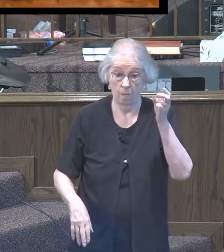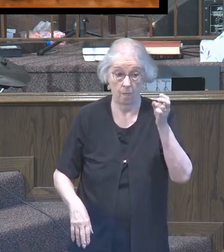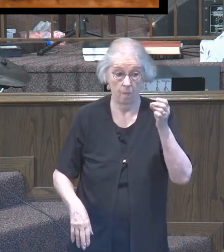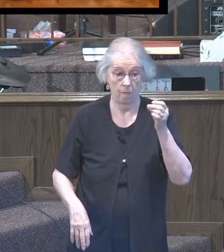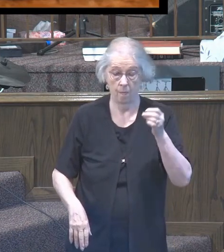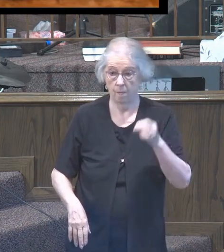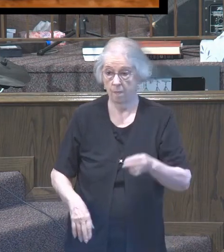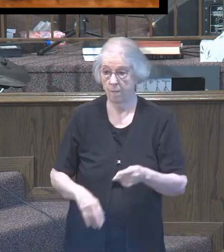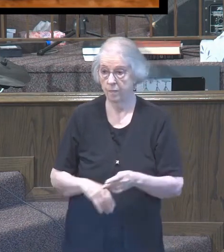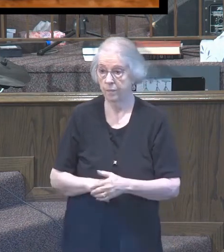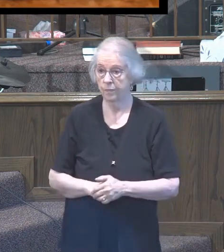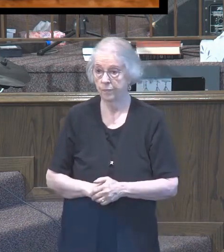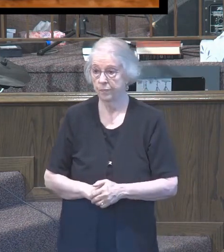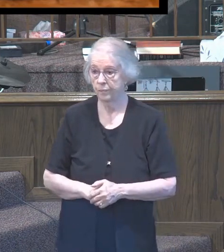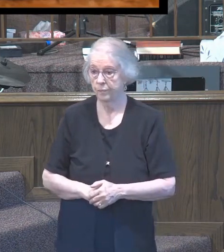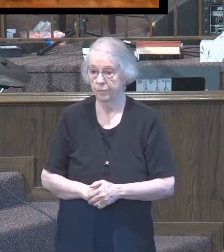109 verses